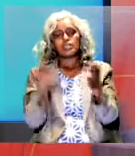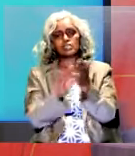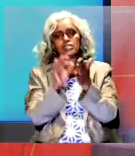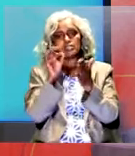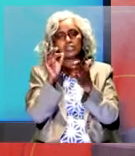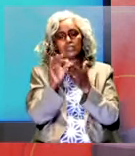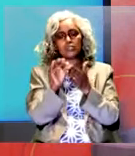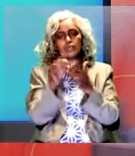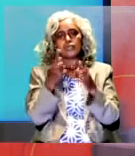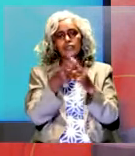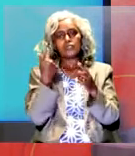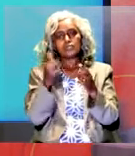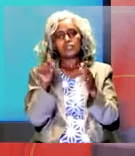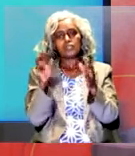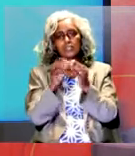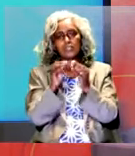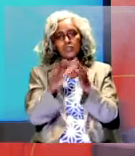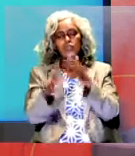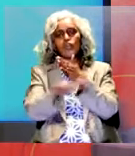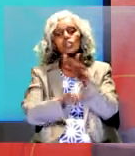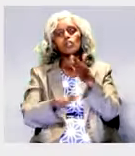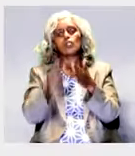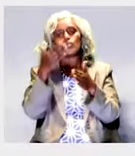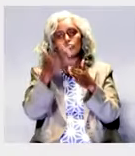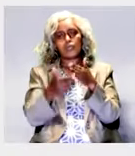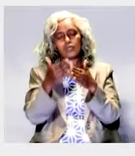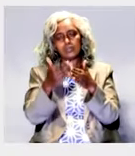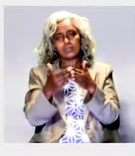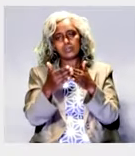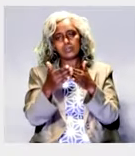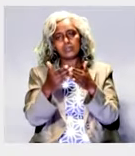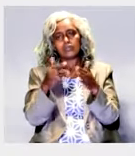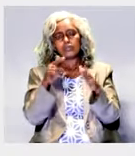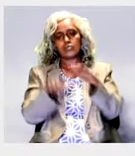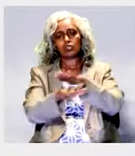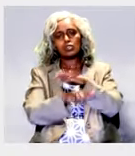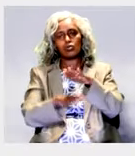number from the set of lower bounds, the